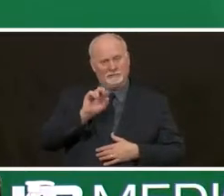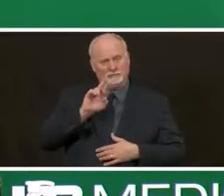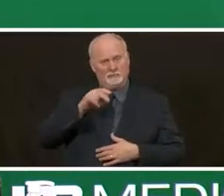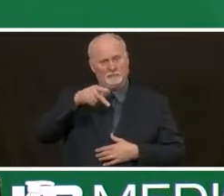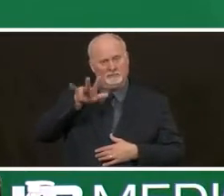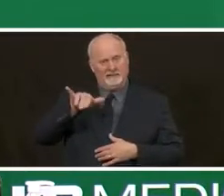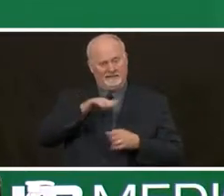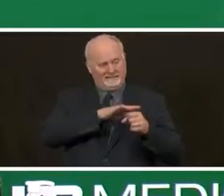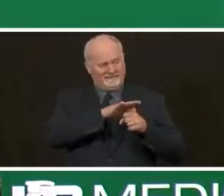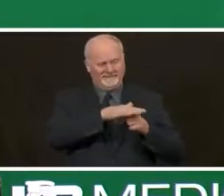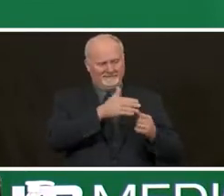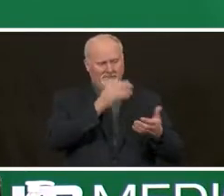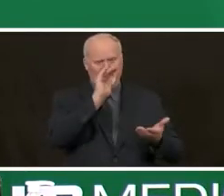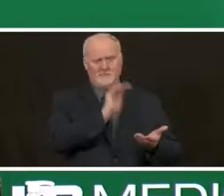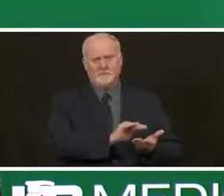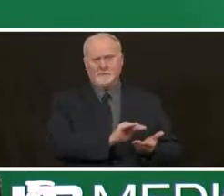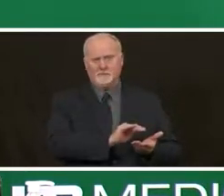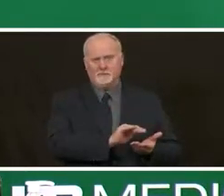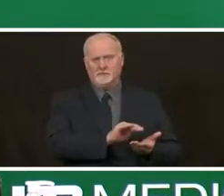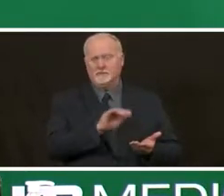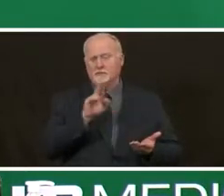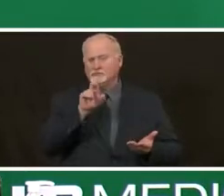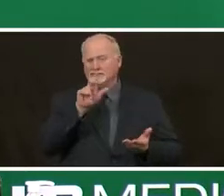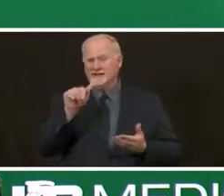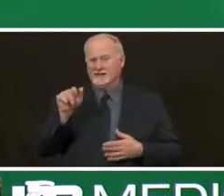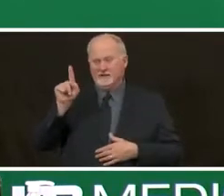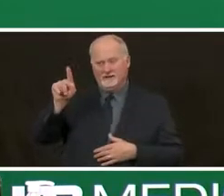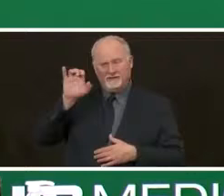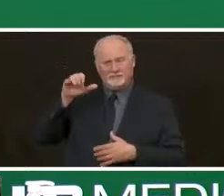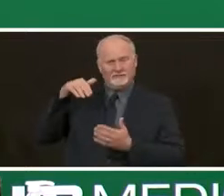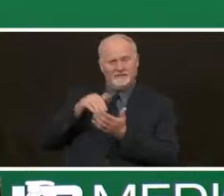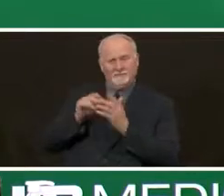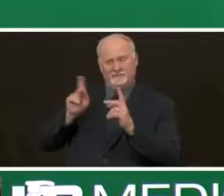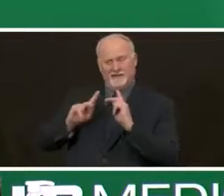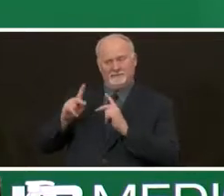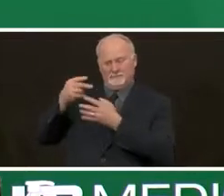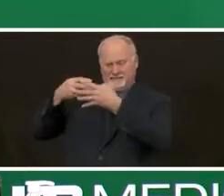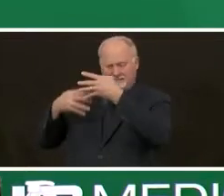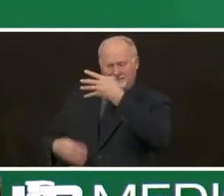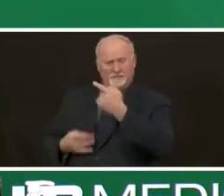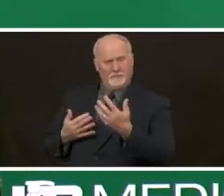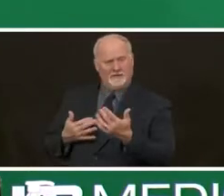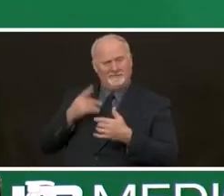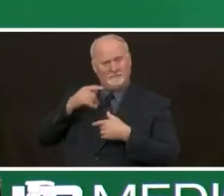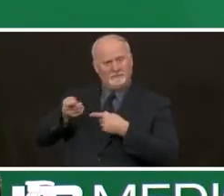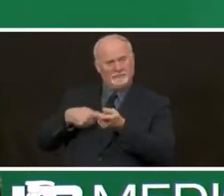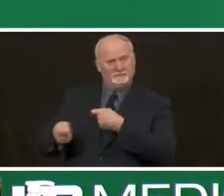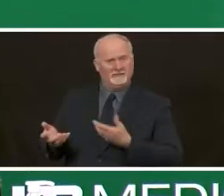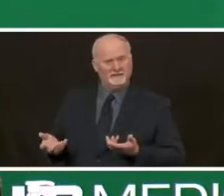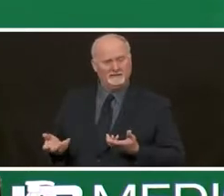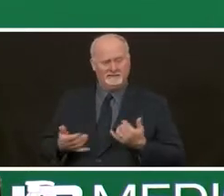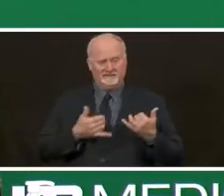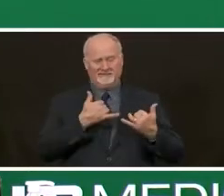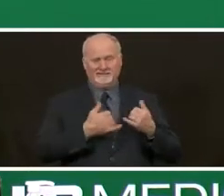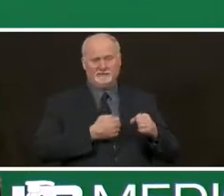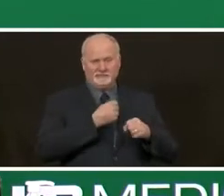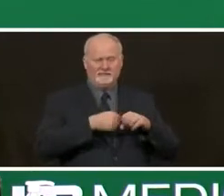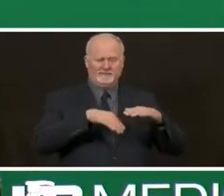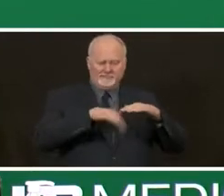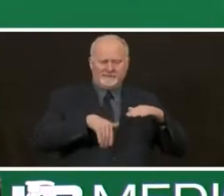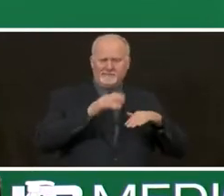So if you look right now in the U.S., there are a little under 100,000 individuals waiting for a kidney transplant, and this year we'll perform fewer